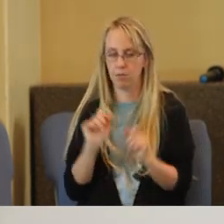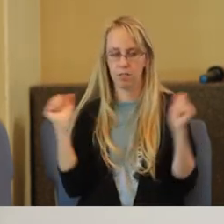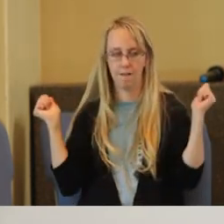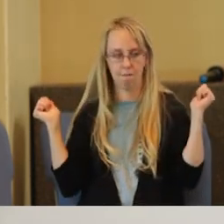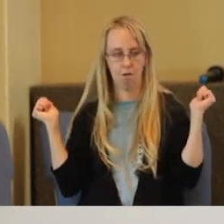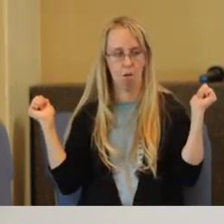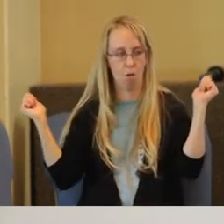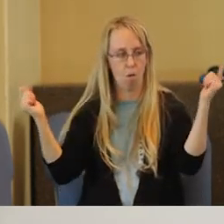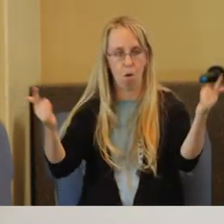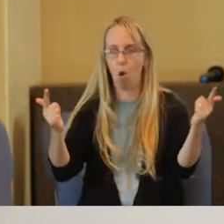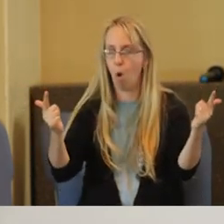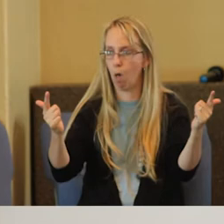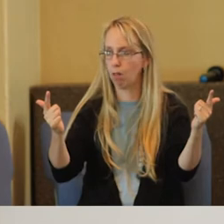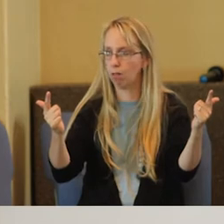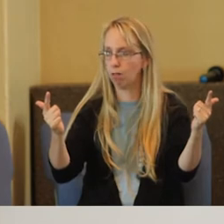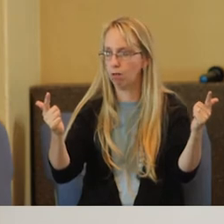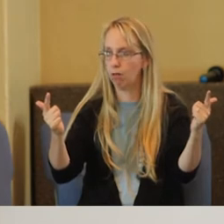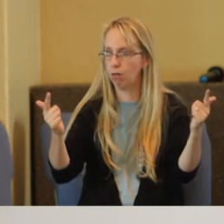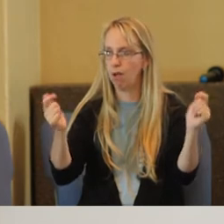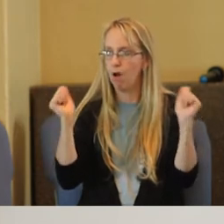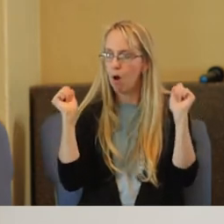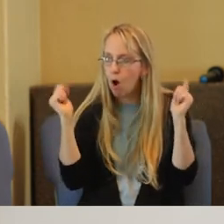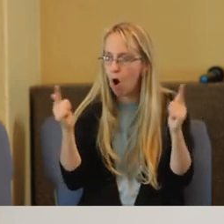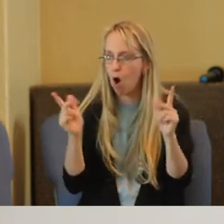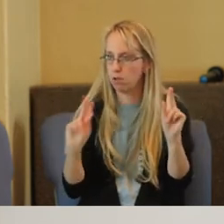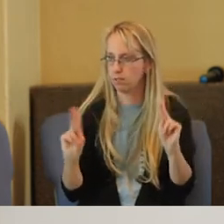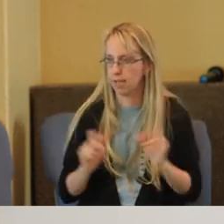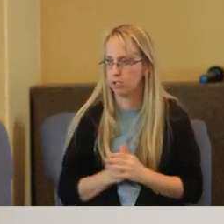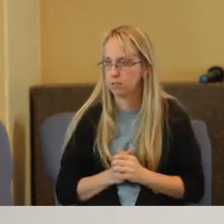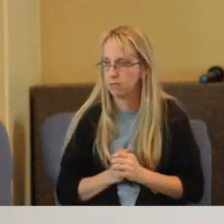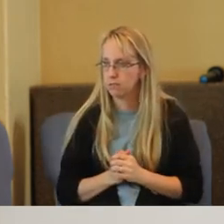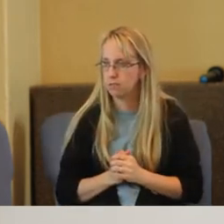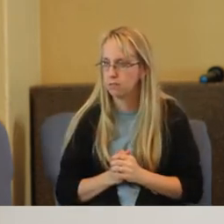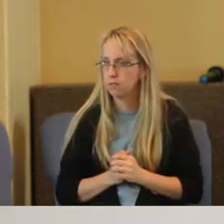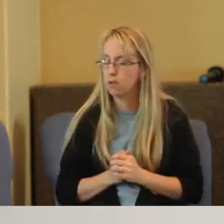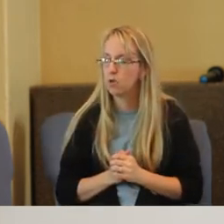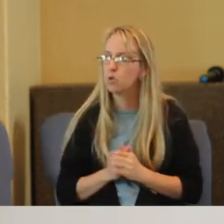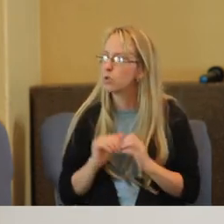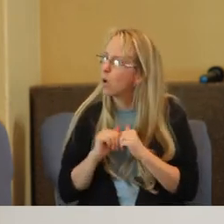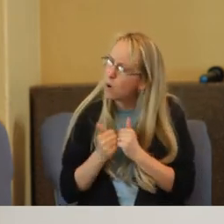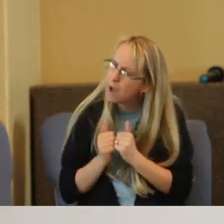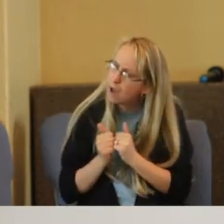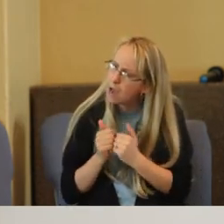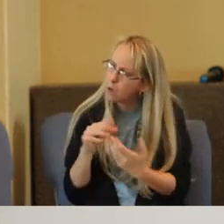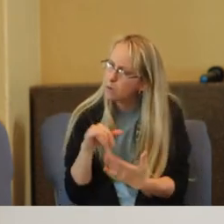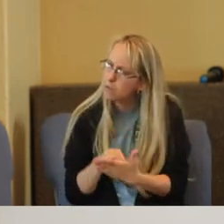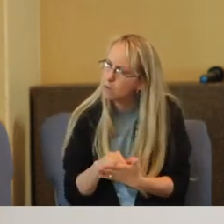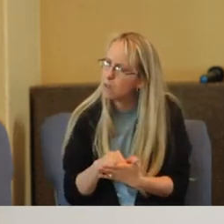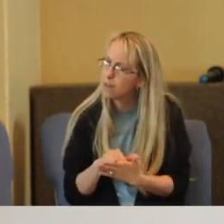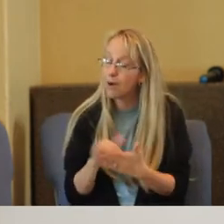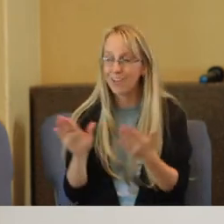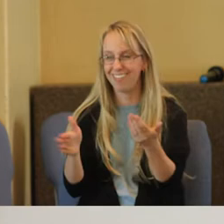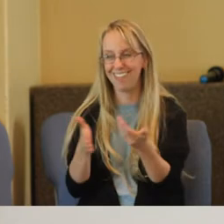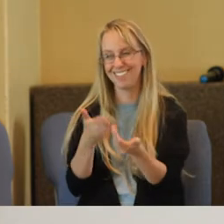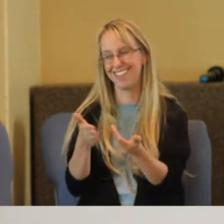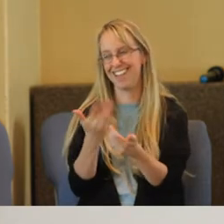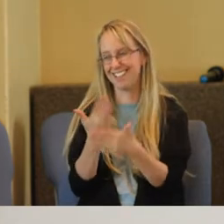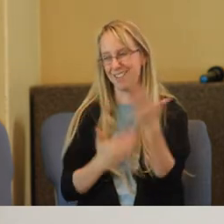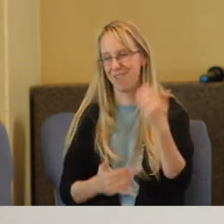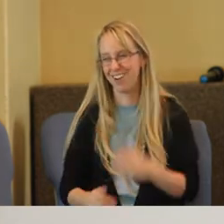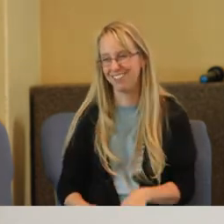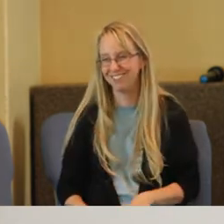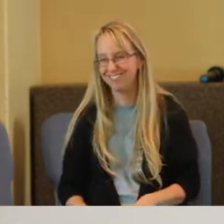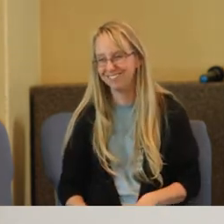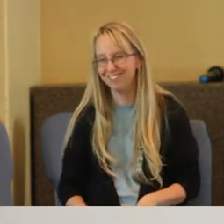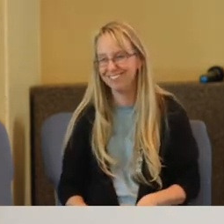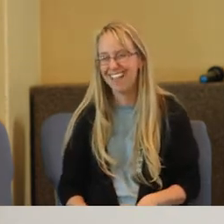nations. Okay? So the imperative is making disciples. So how do we do that? That's the easy part of all this, right?